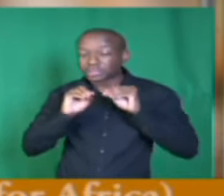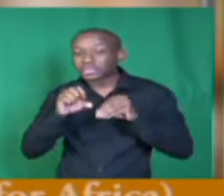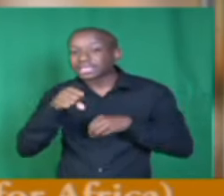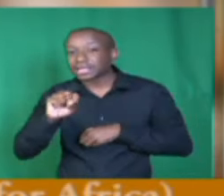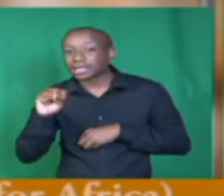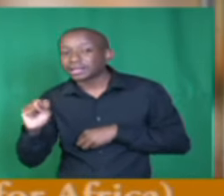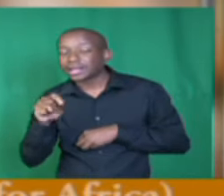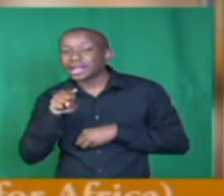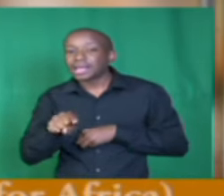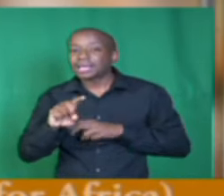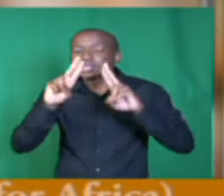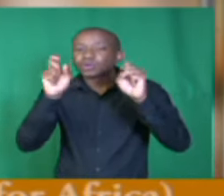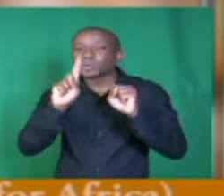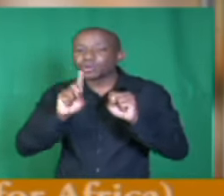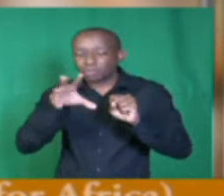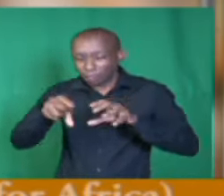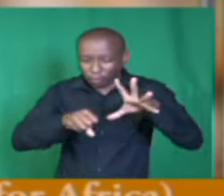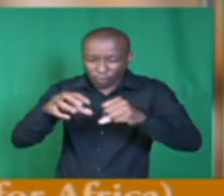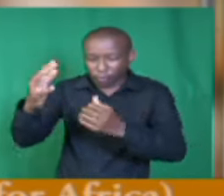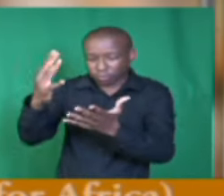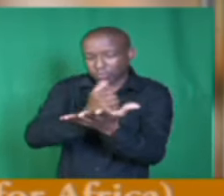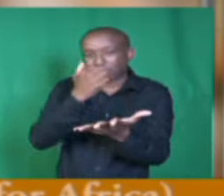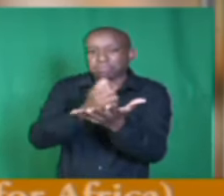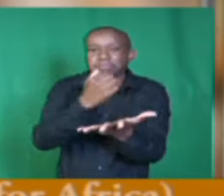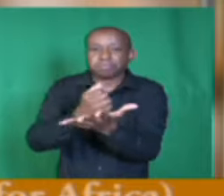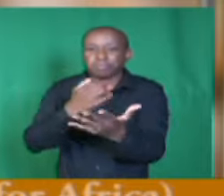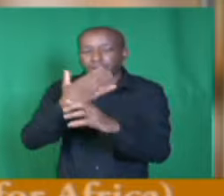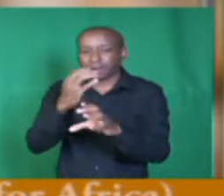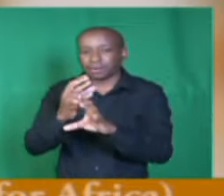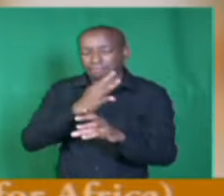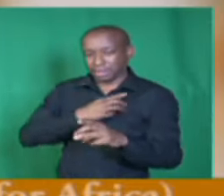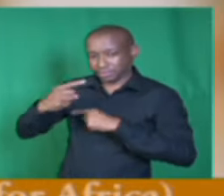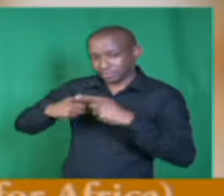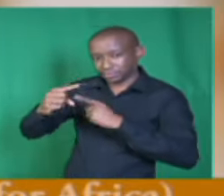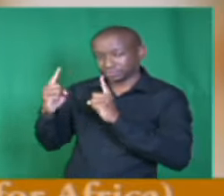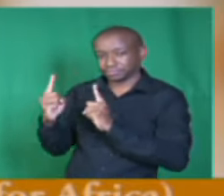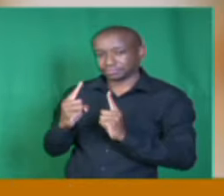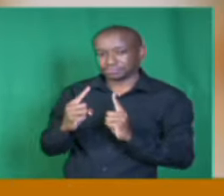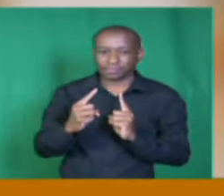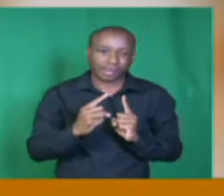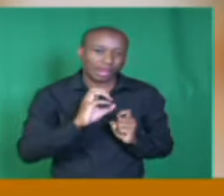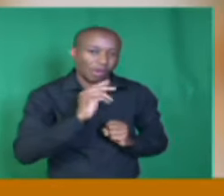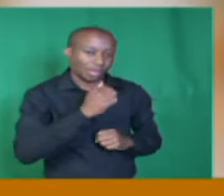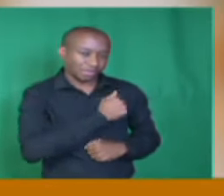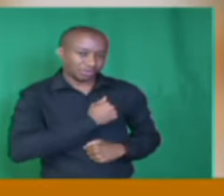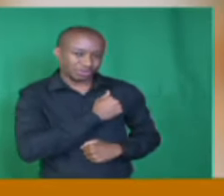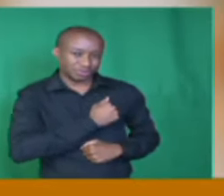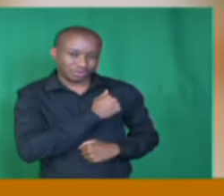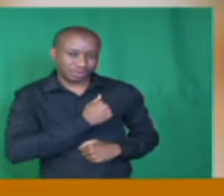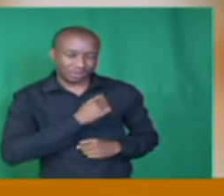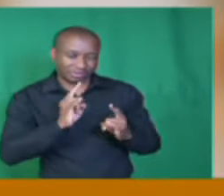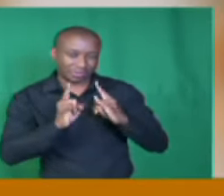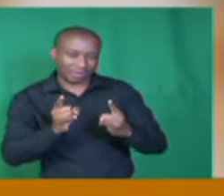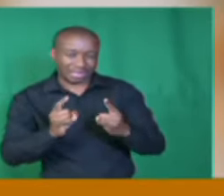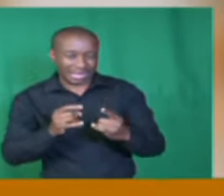is the scramble for Africa and its effects. Please continue, sir. Okay, sorry, viewers. It seems that there was a problem with